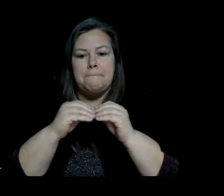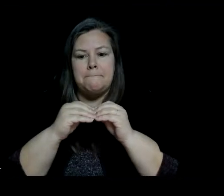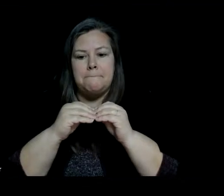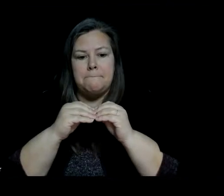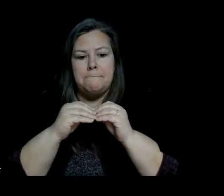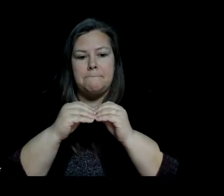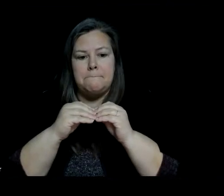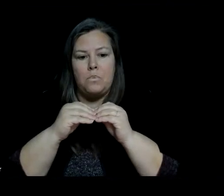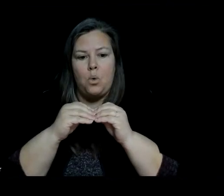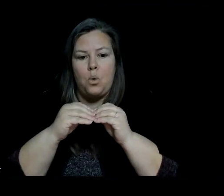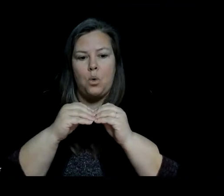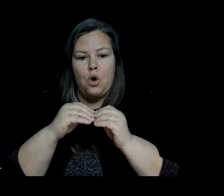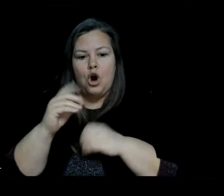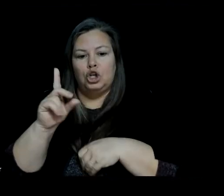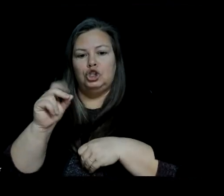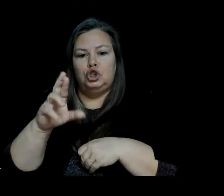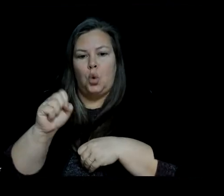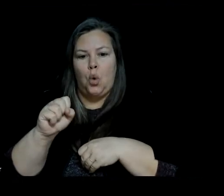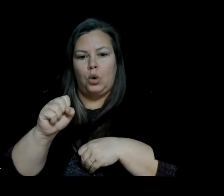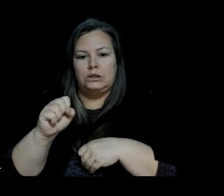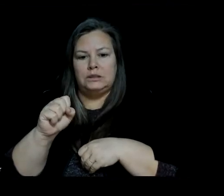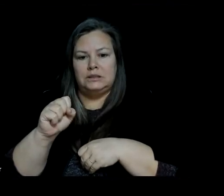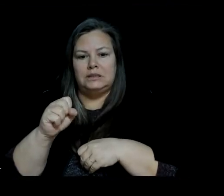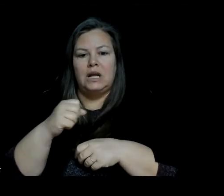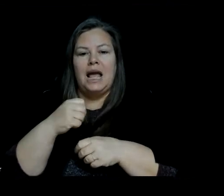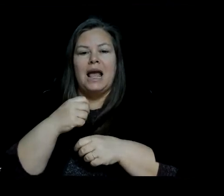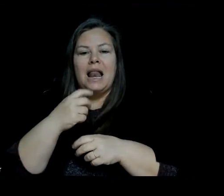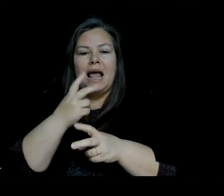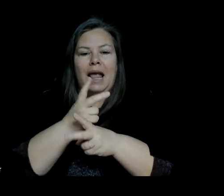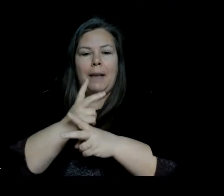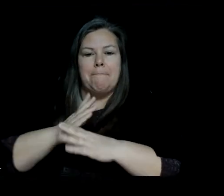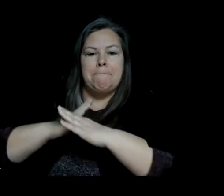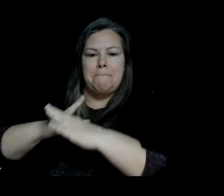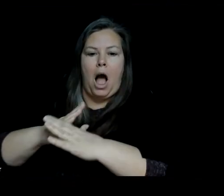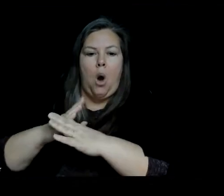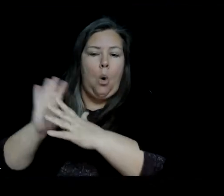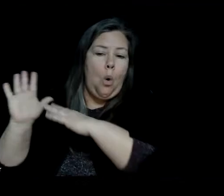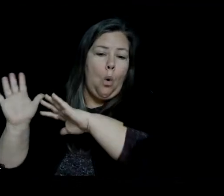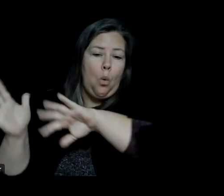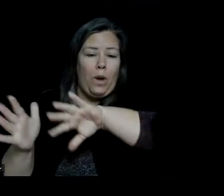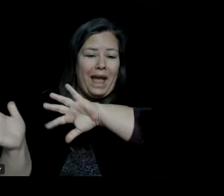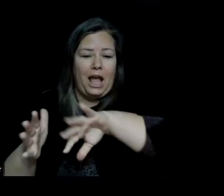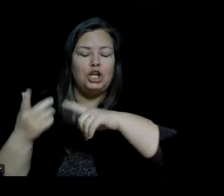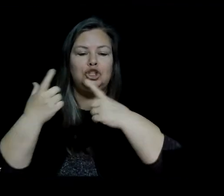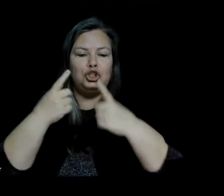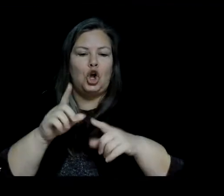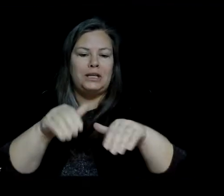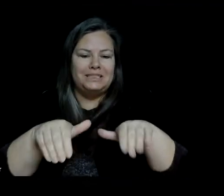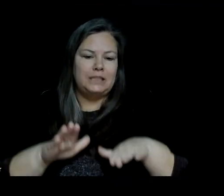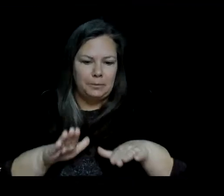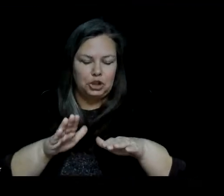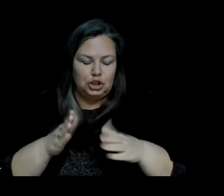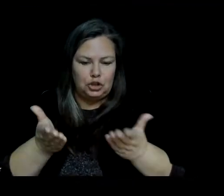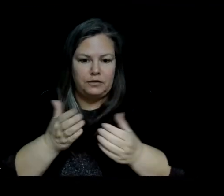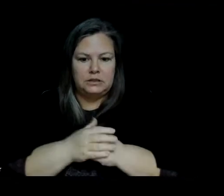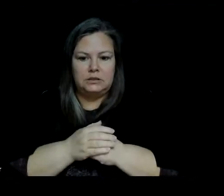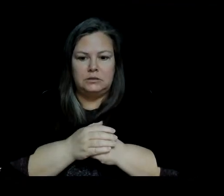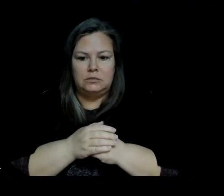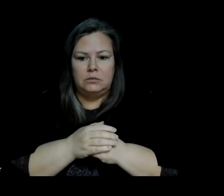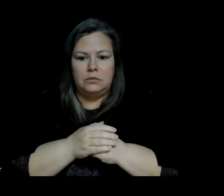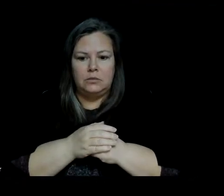at various cemeteries, primarily to keep out the wind during services. And item 5 relates to